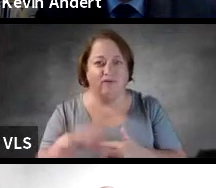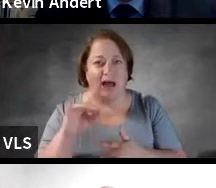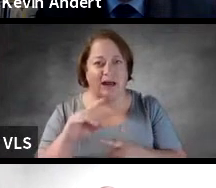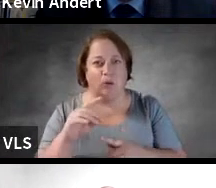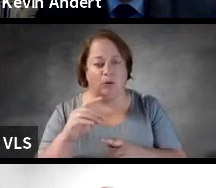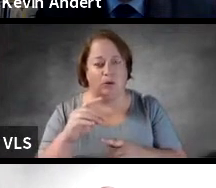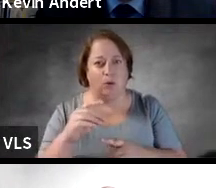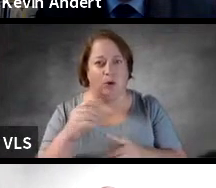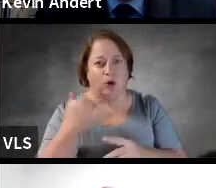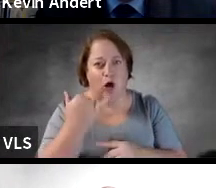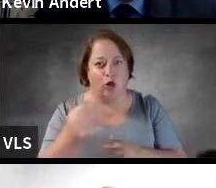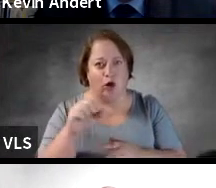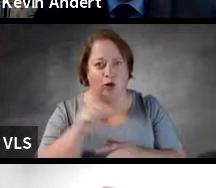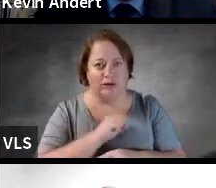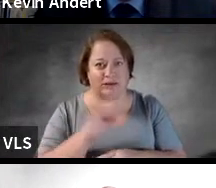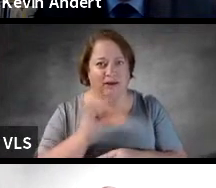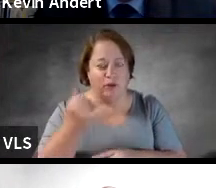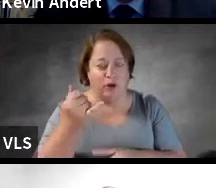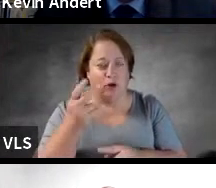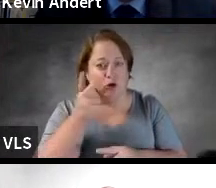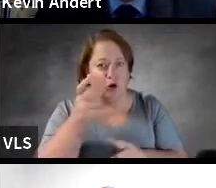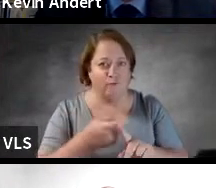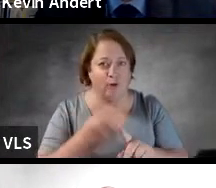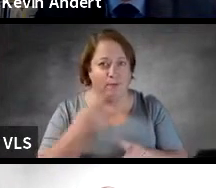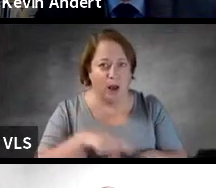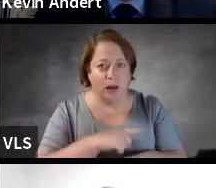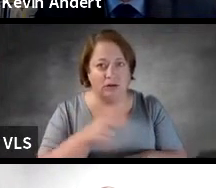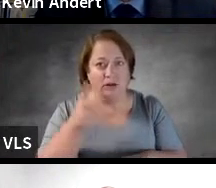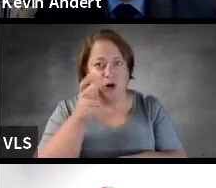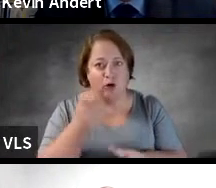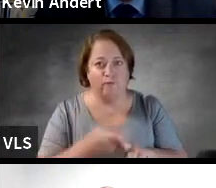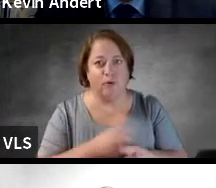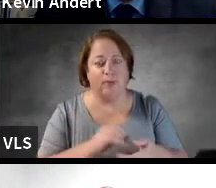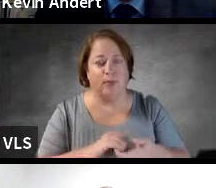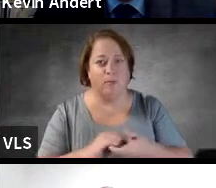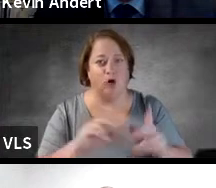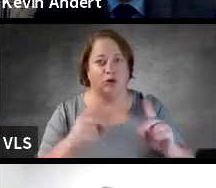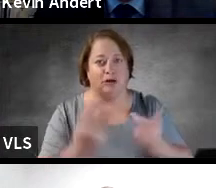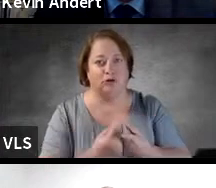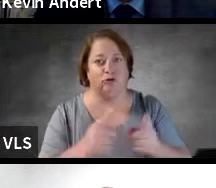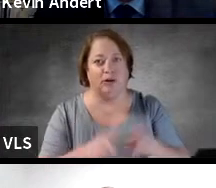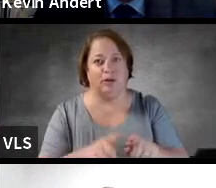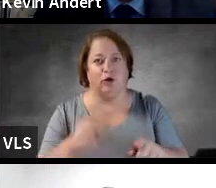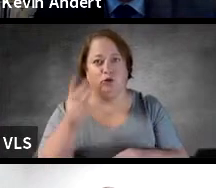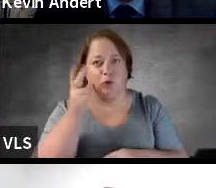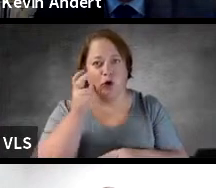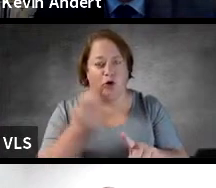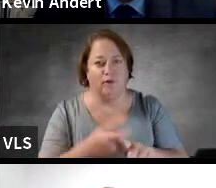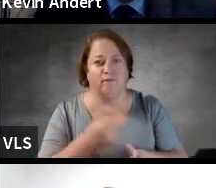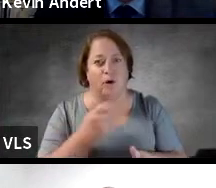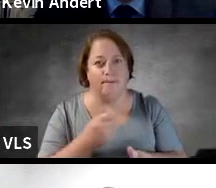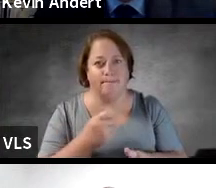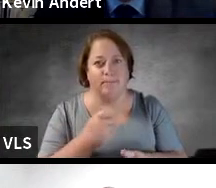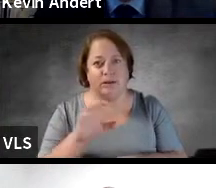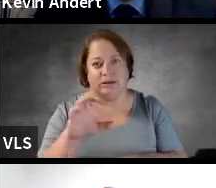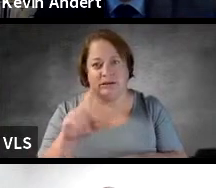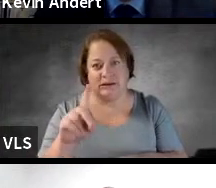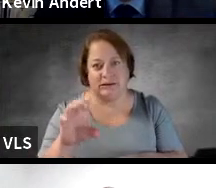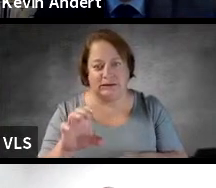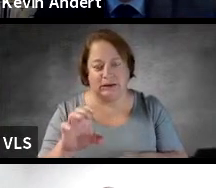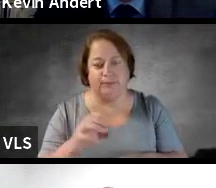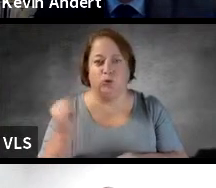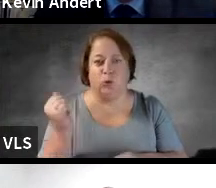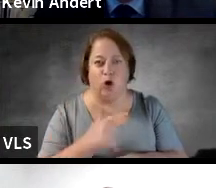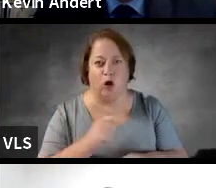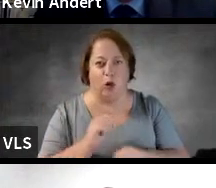staff. They've been heard. They've heard from us. They've heard from the partner district, and they've also heard from the CDC. So we're